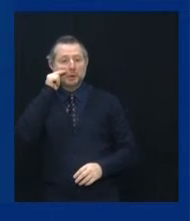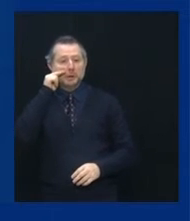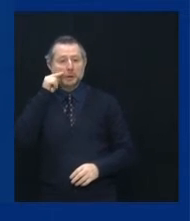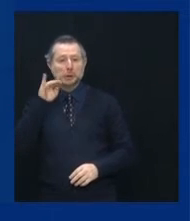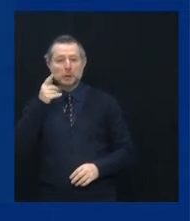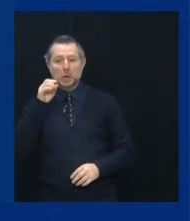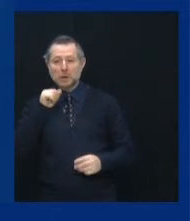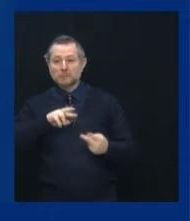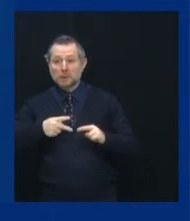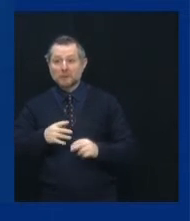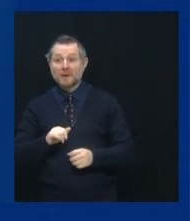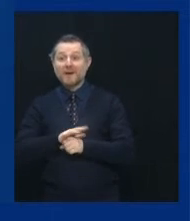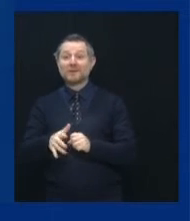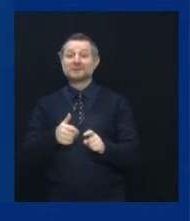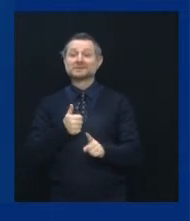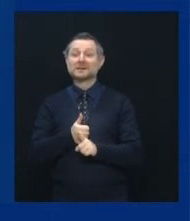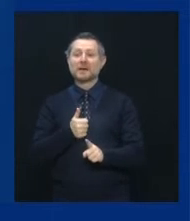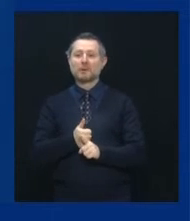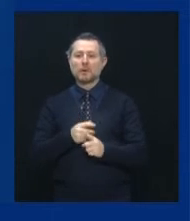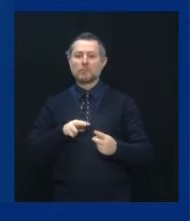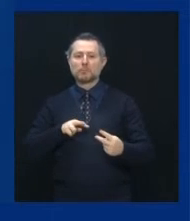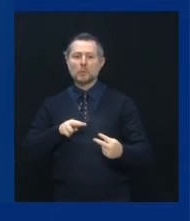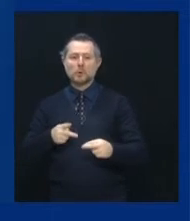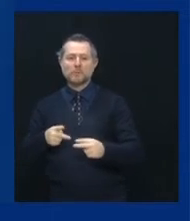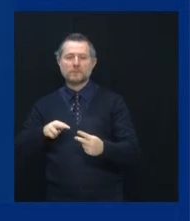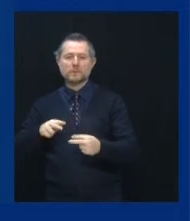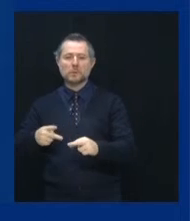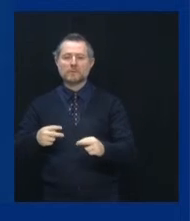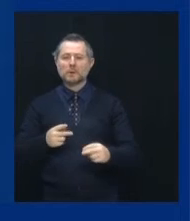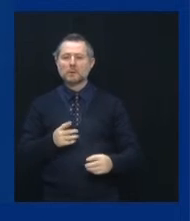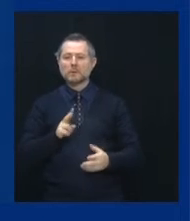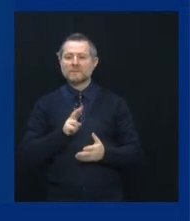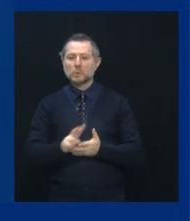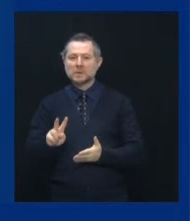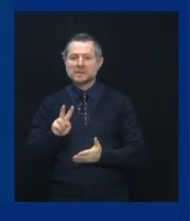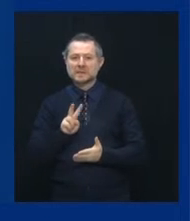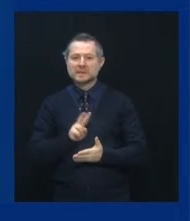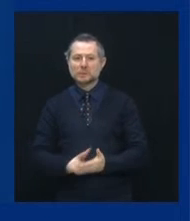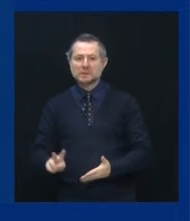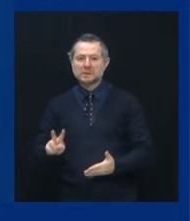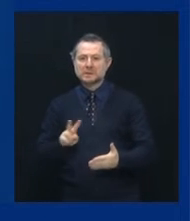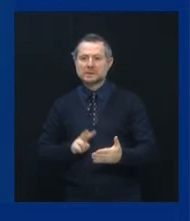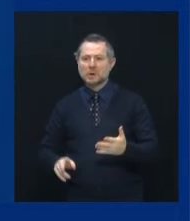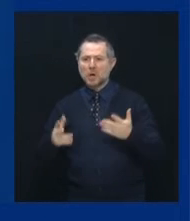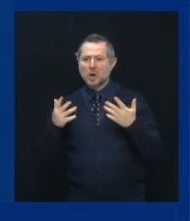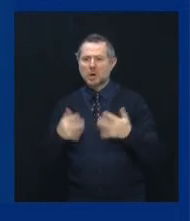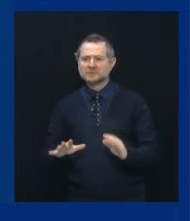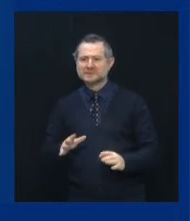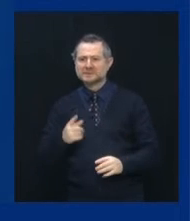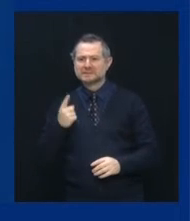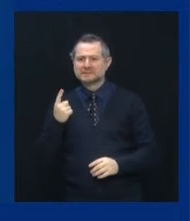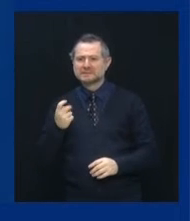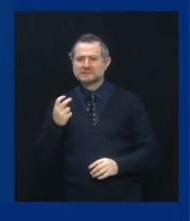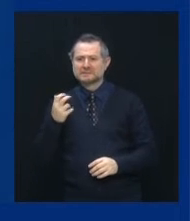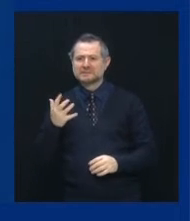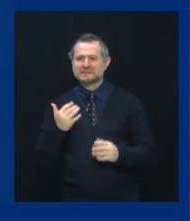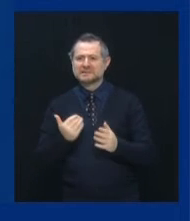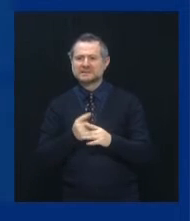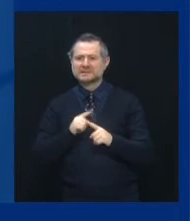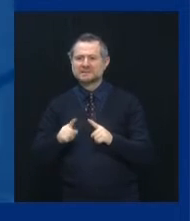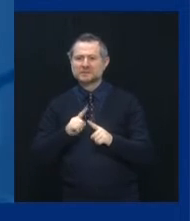virus mutates every couple of weeks, and there have been hundreds of mutations of the